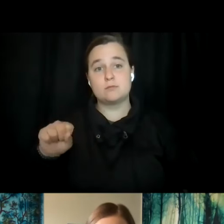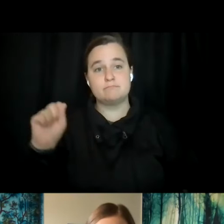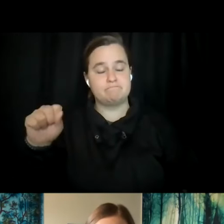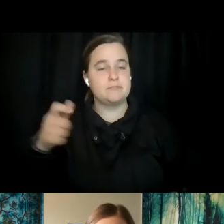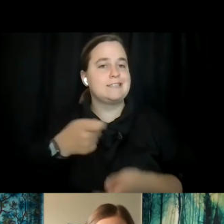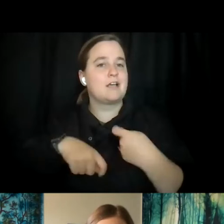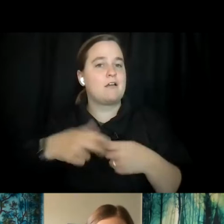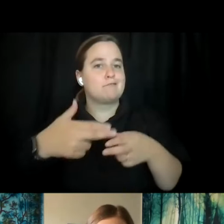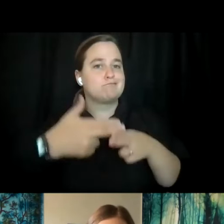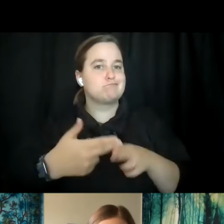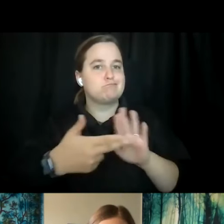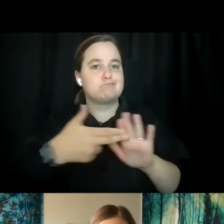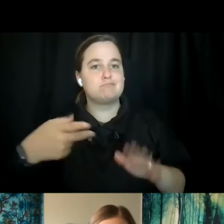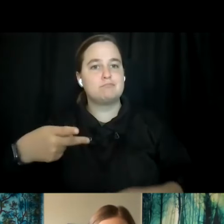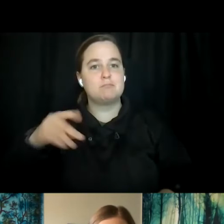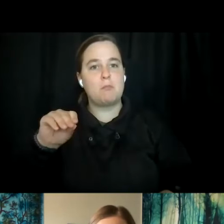poses,